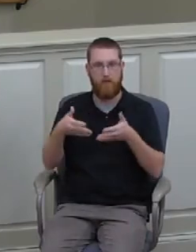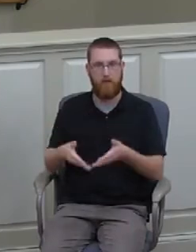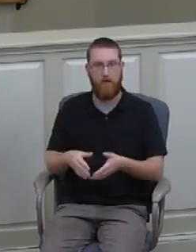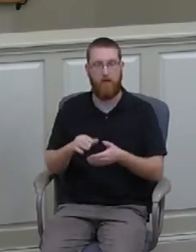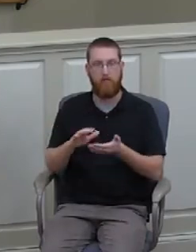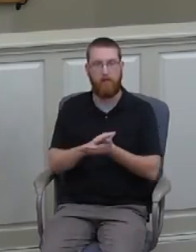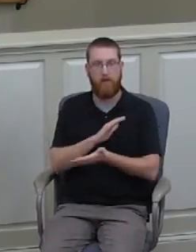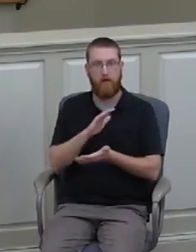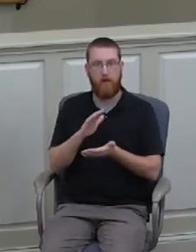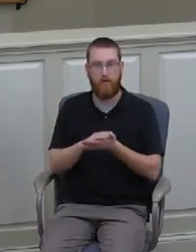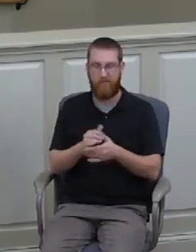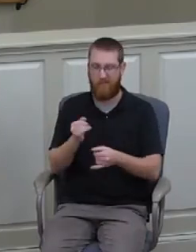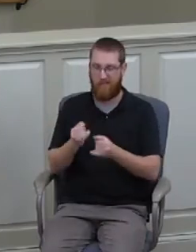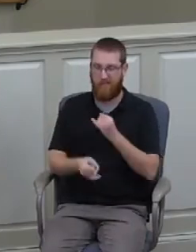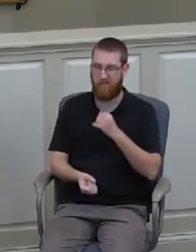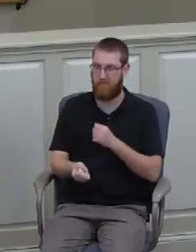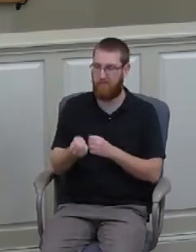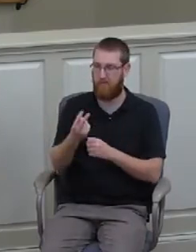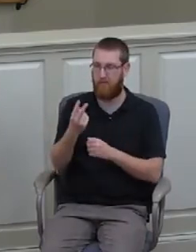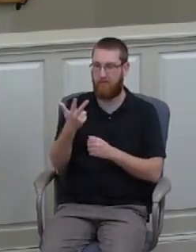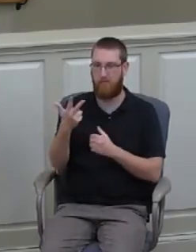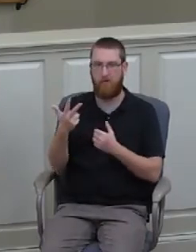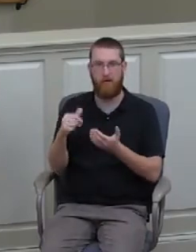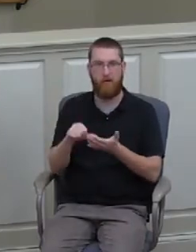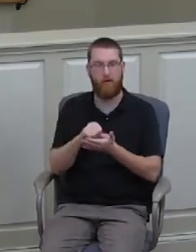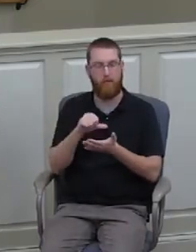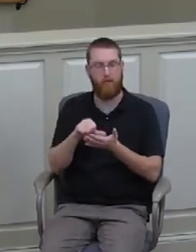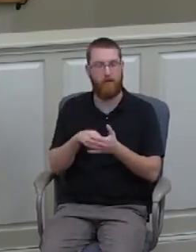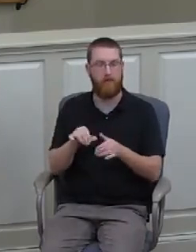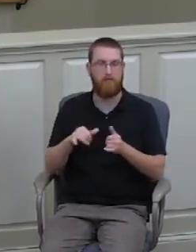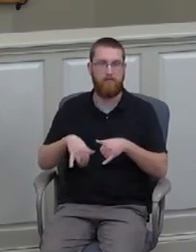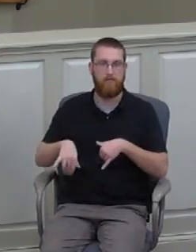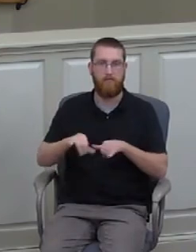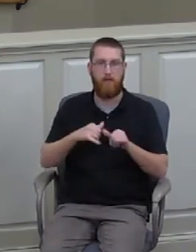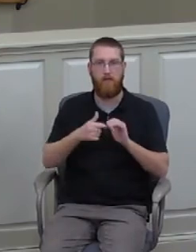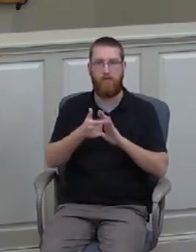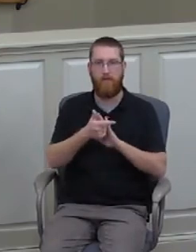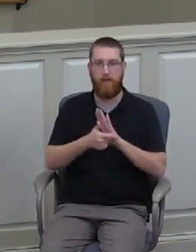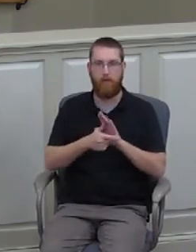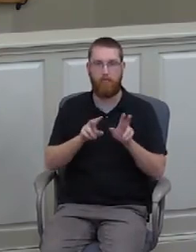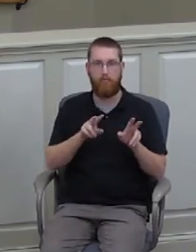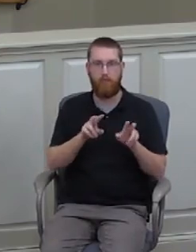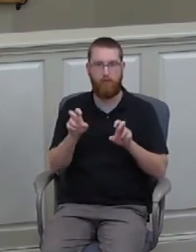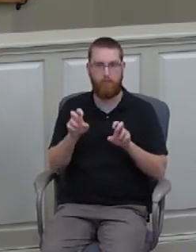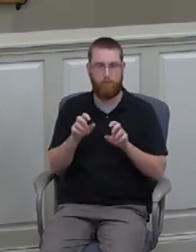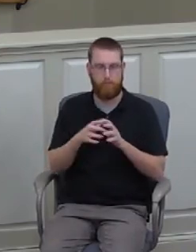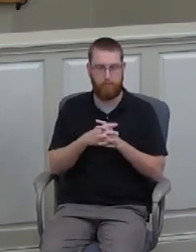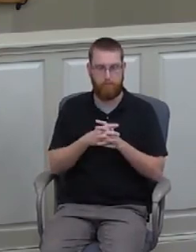the last 2 or 3 pages, are the typical standard legal terms,